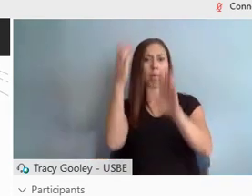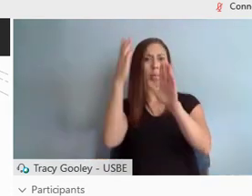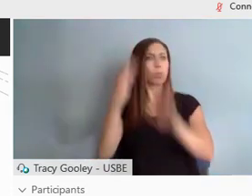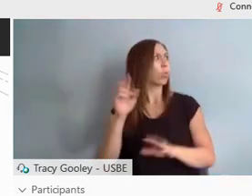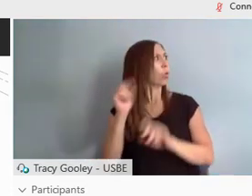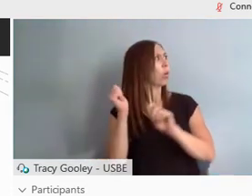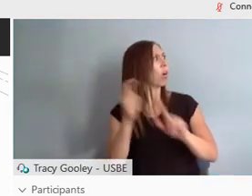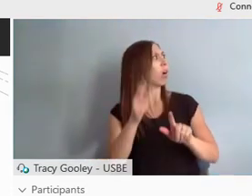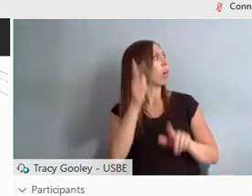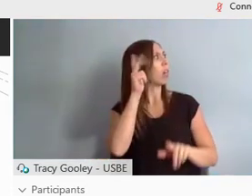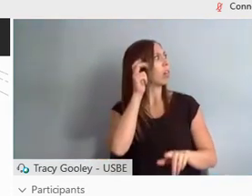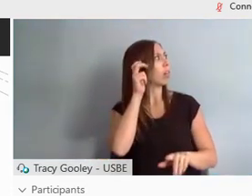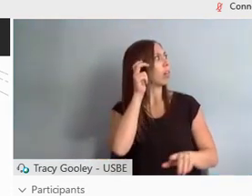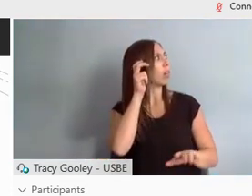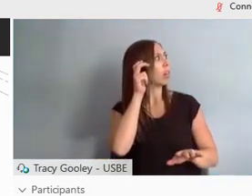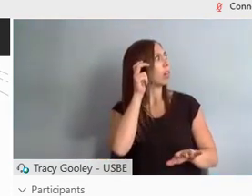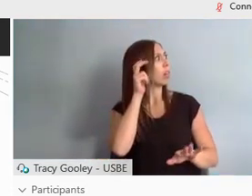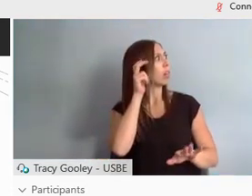that...